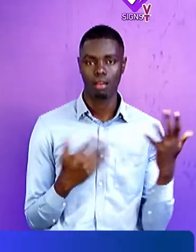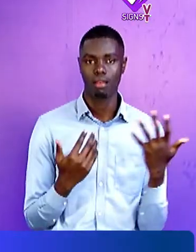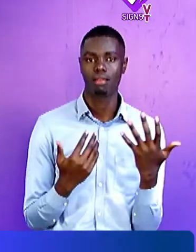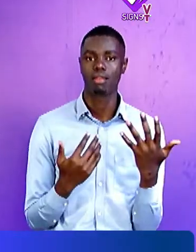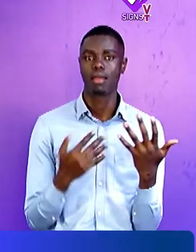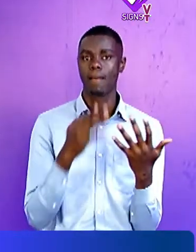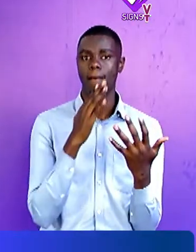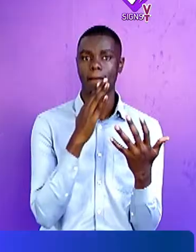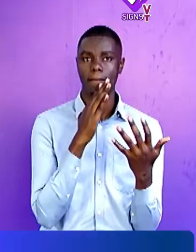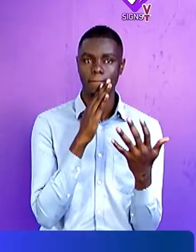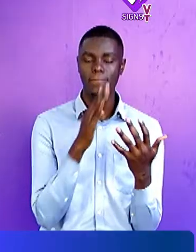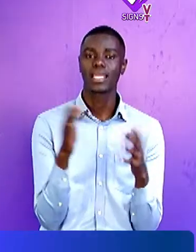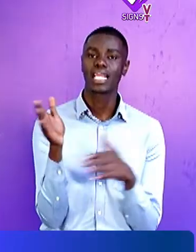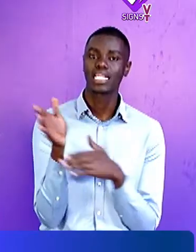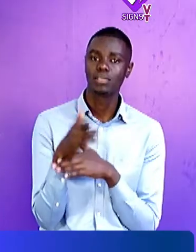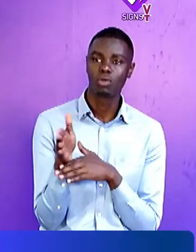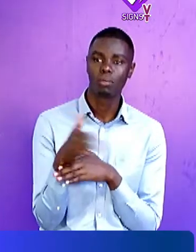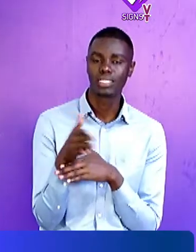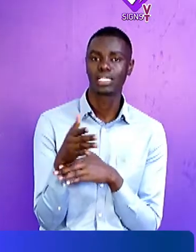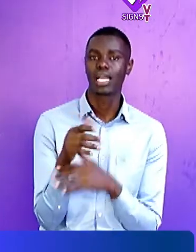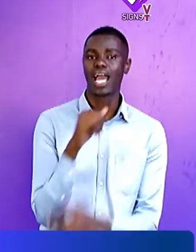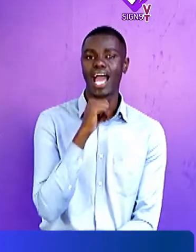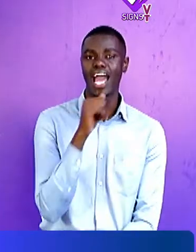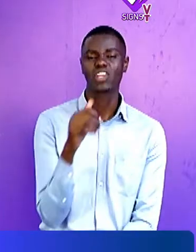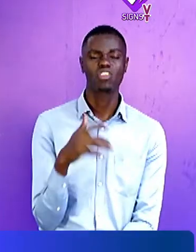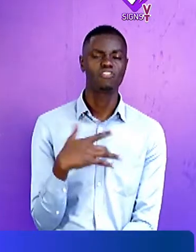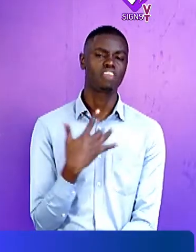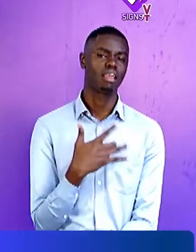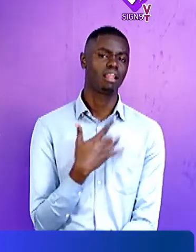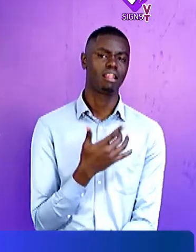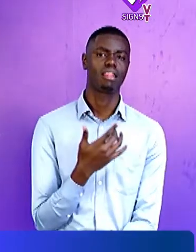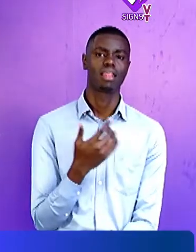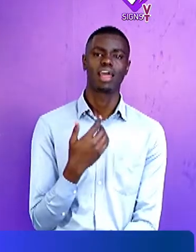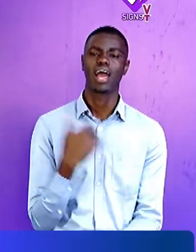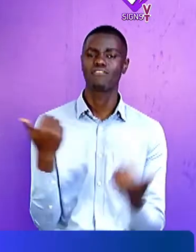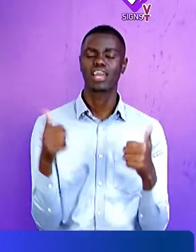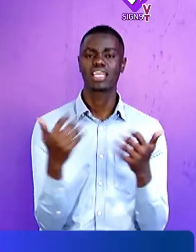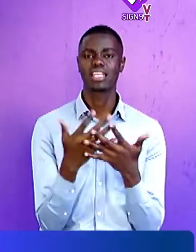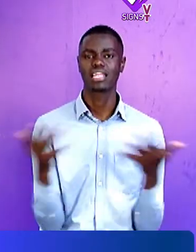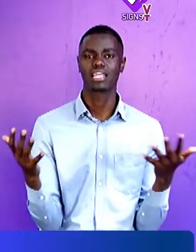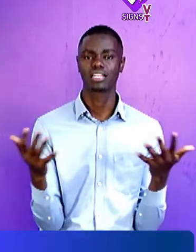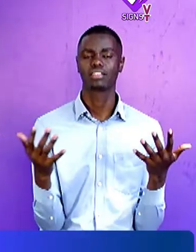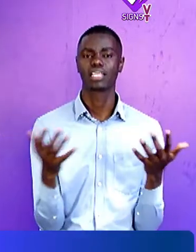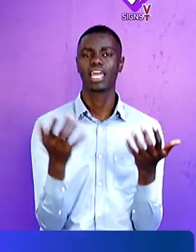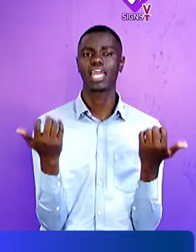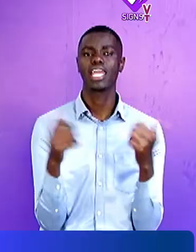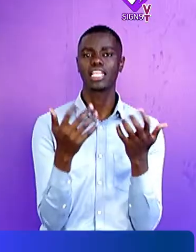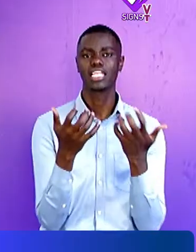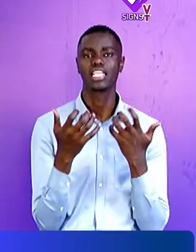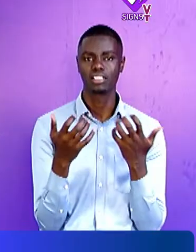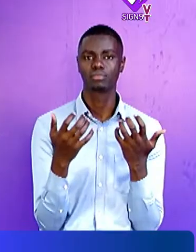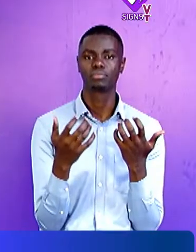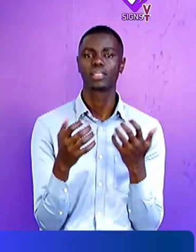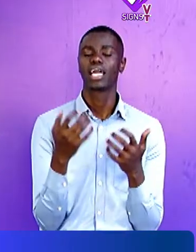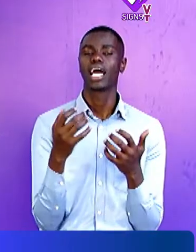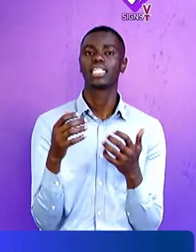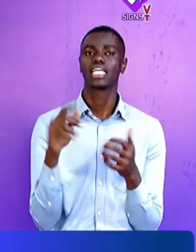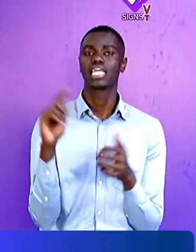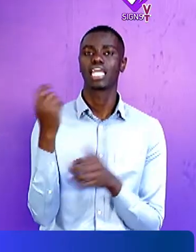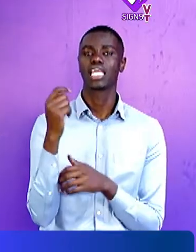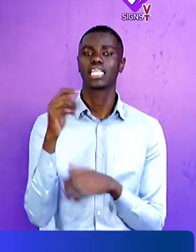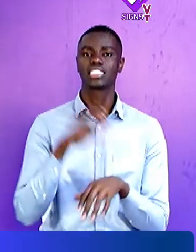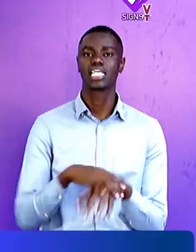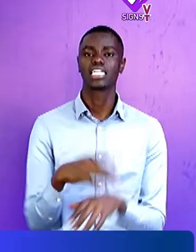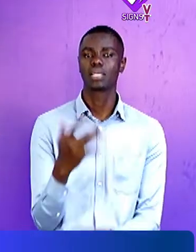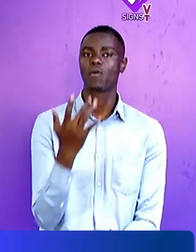being a little bit more diplomatic, because I don't feel there was any need to say that Kenya is getting more favor from China as compared